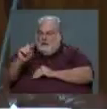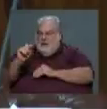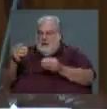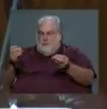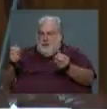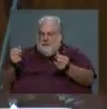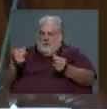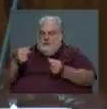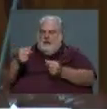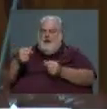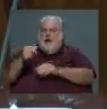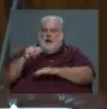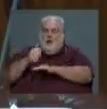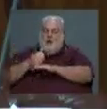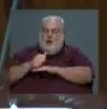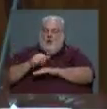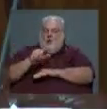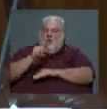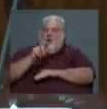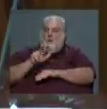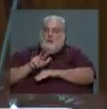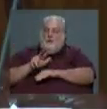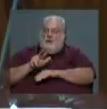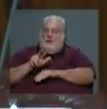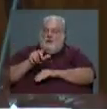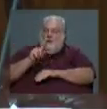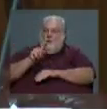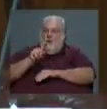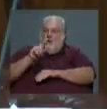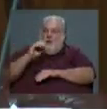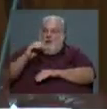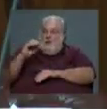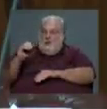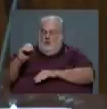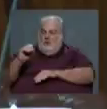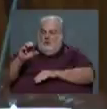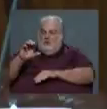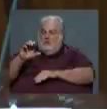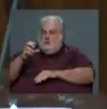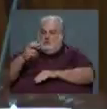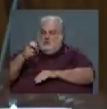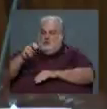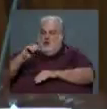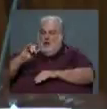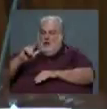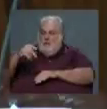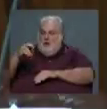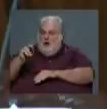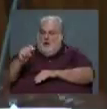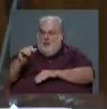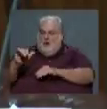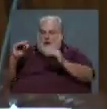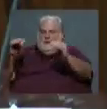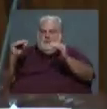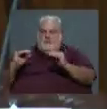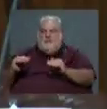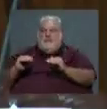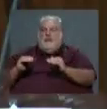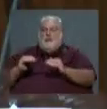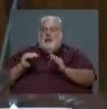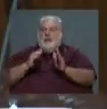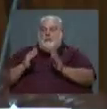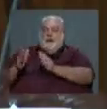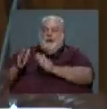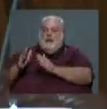Form POD located at 13,100 Chenal Parkway. An ordinance to approve a plan zoning development establish a Plan Commercial District